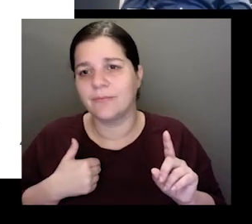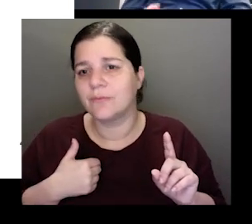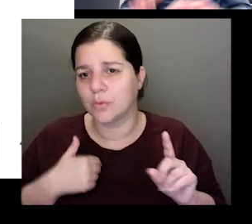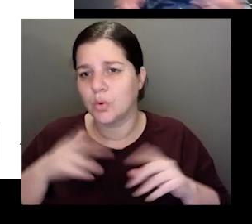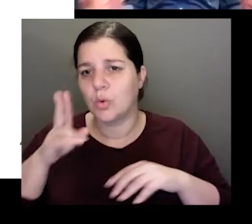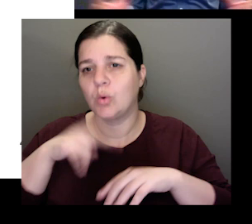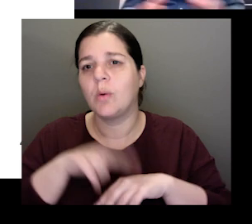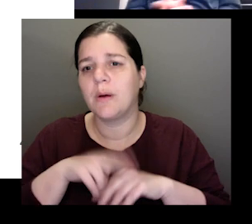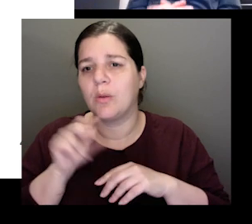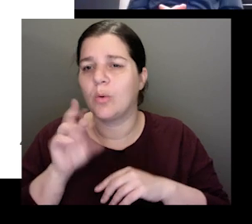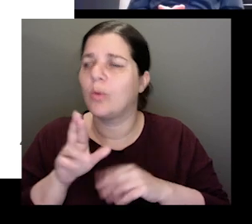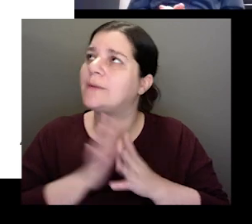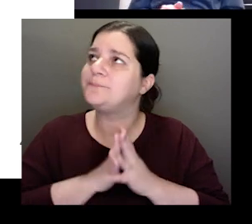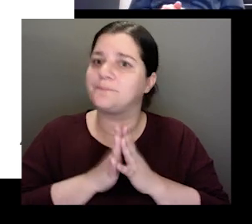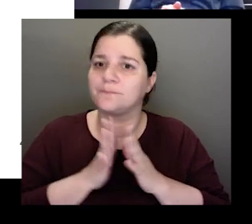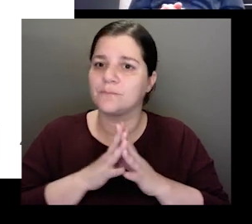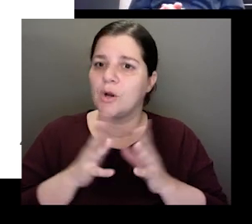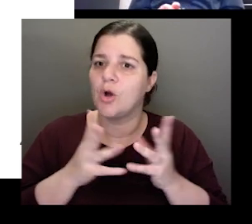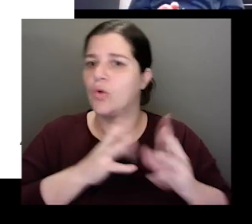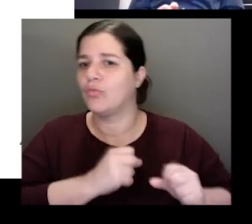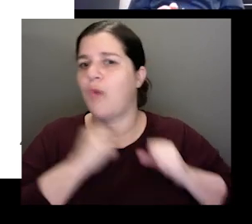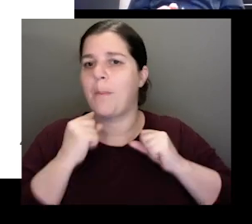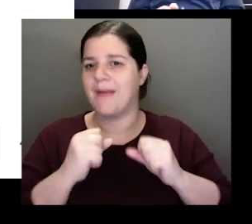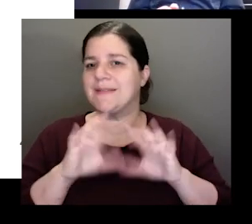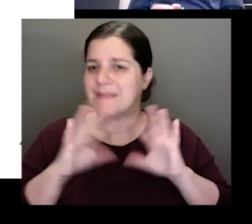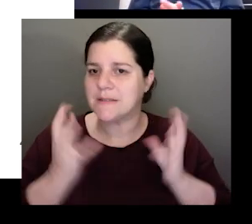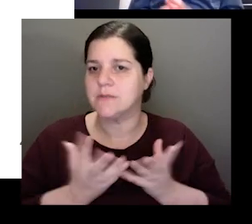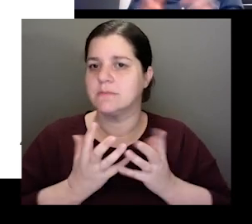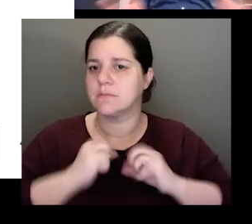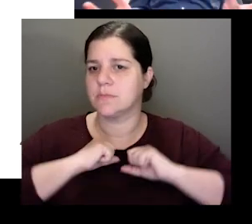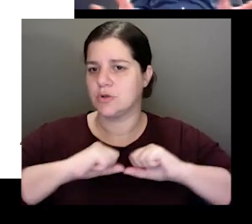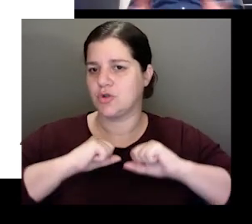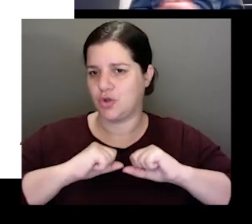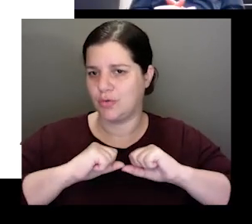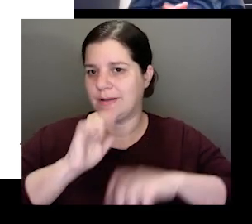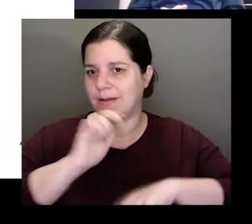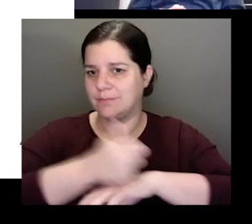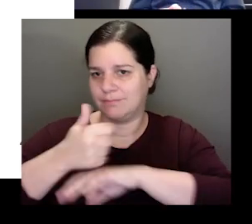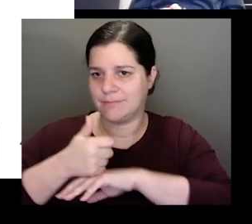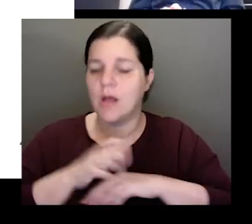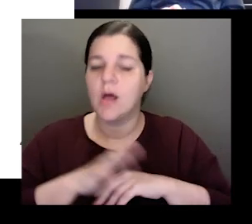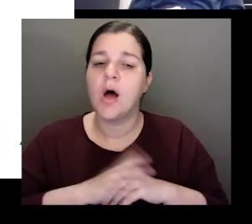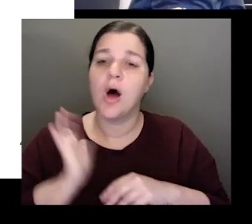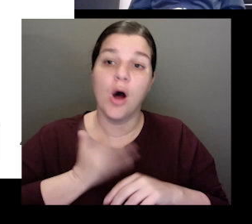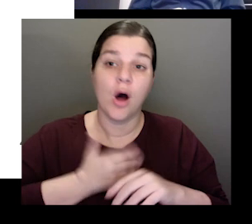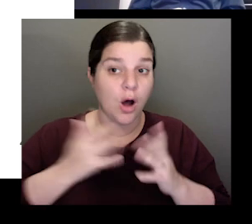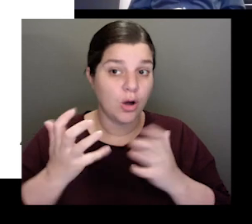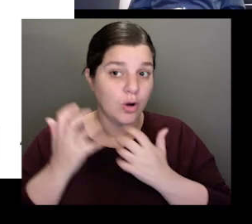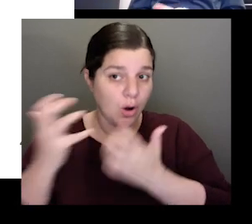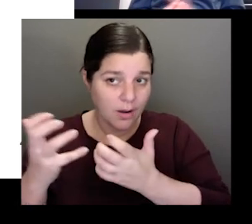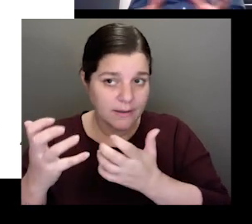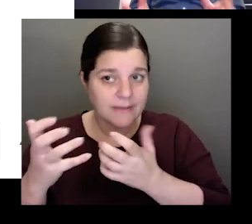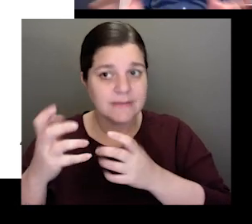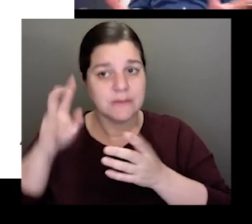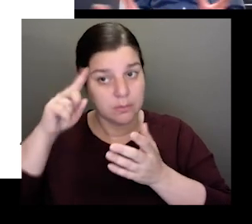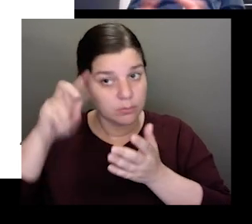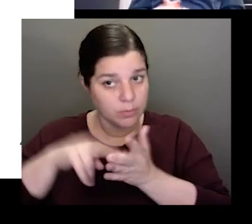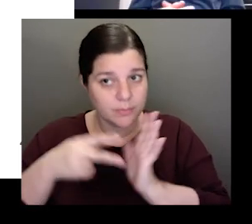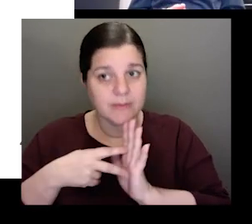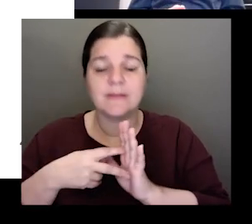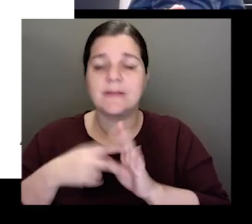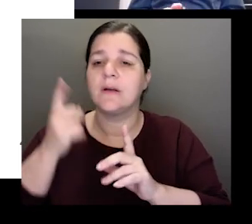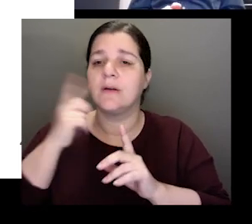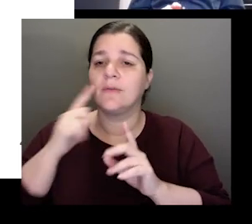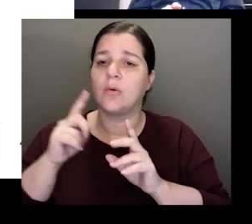normal or robust security postures. So our intended audiences were facilities with such as houses